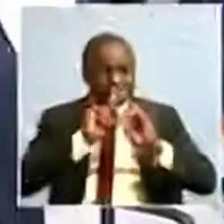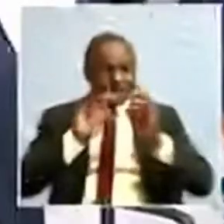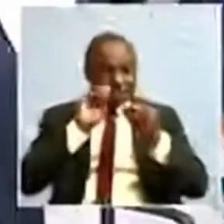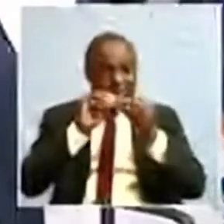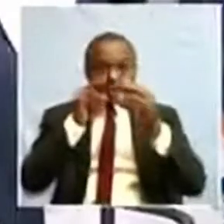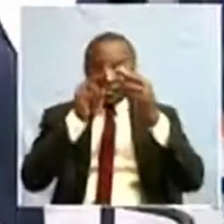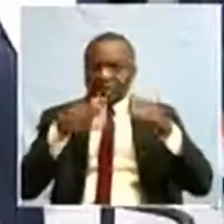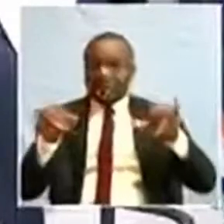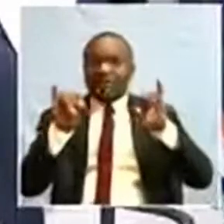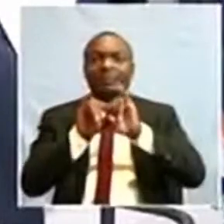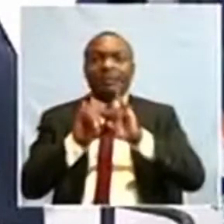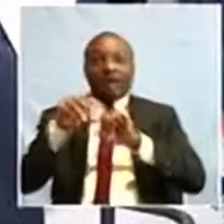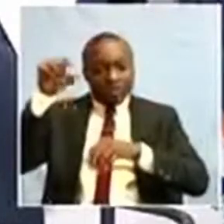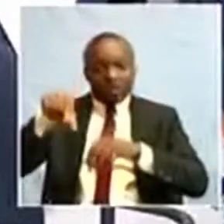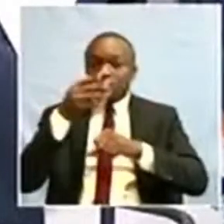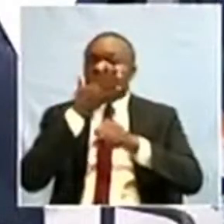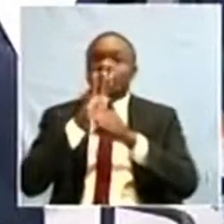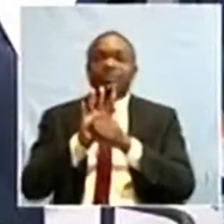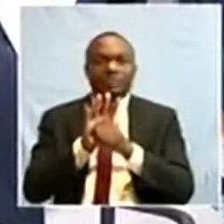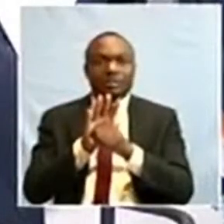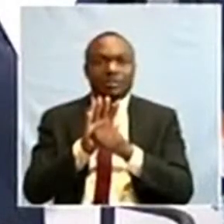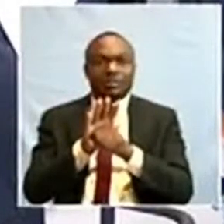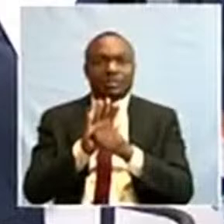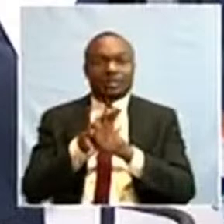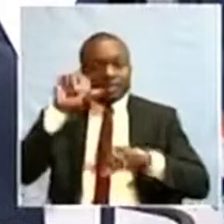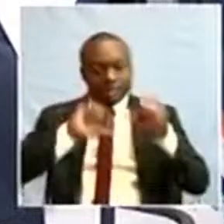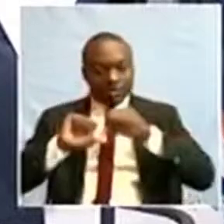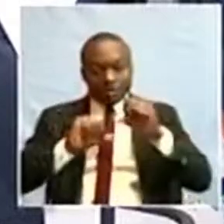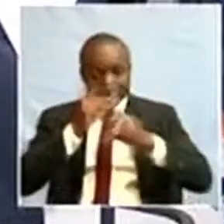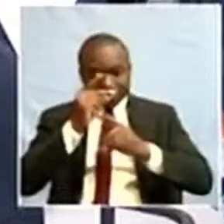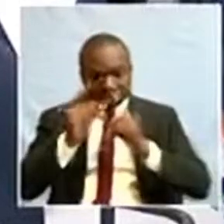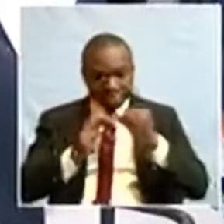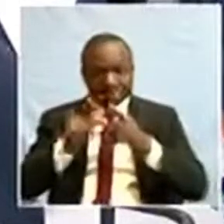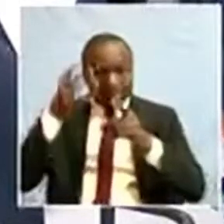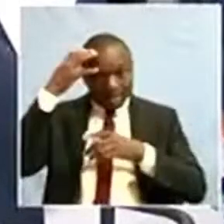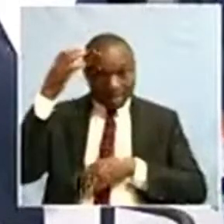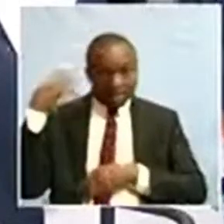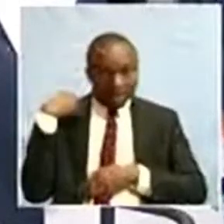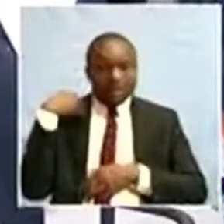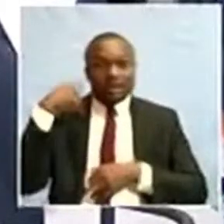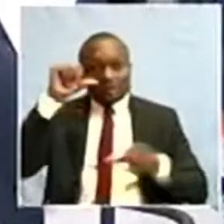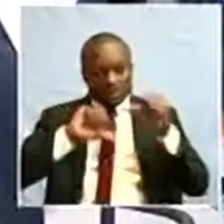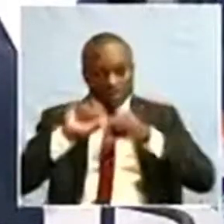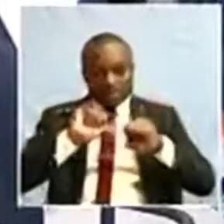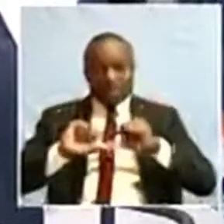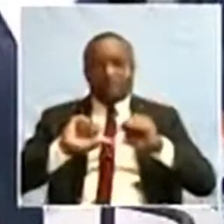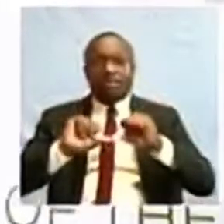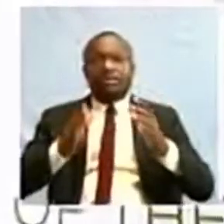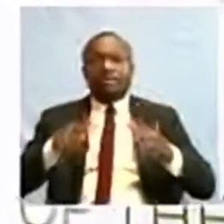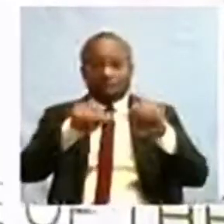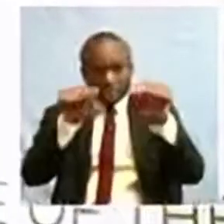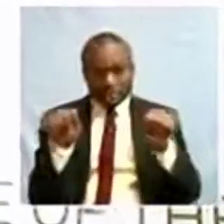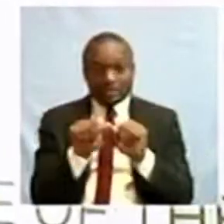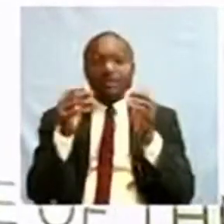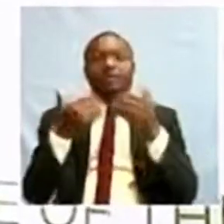important topic, which is quality assurance in the audit process in the Office of the Auditor General. We do have,